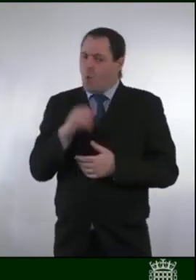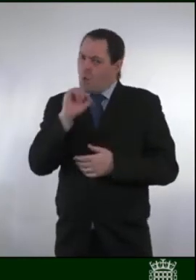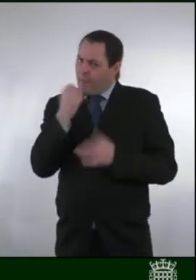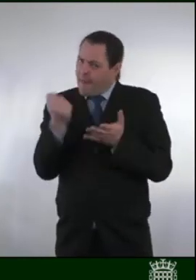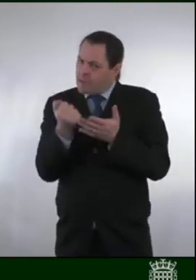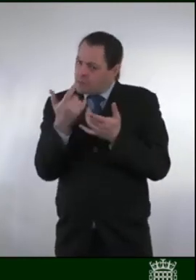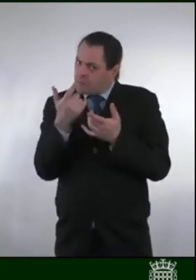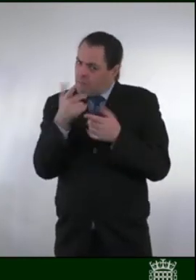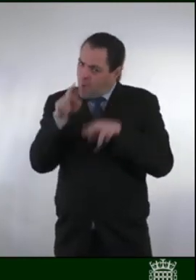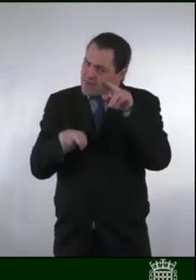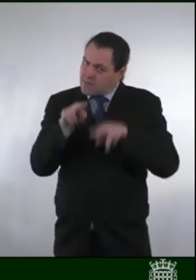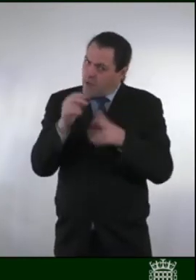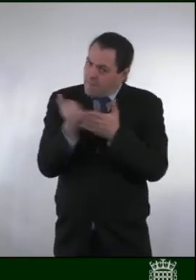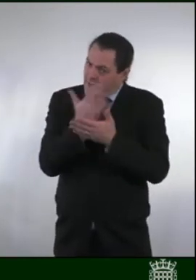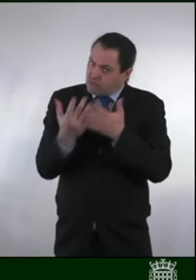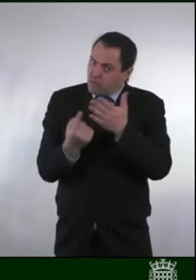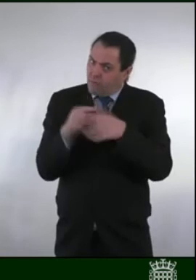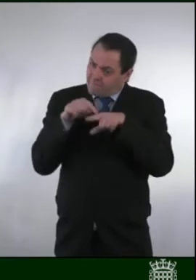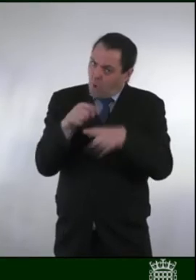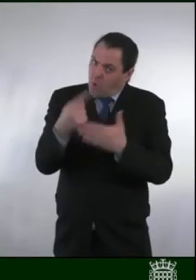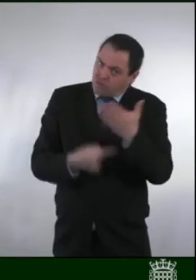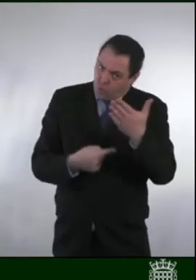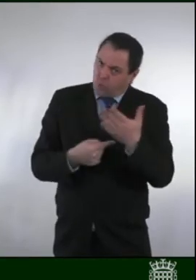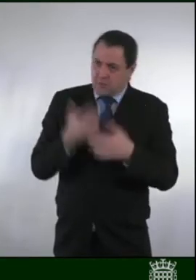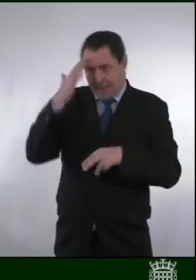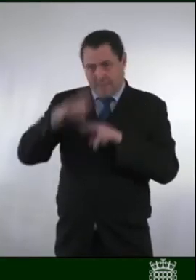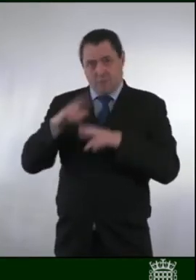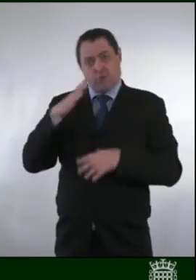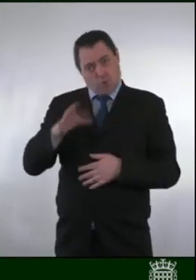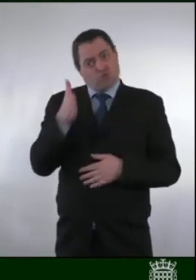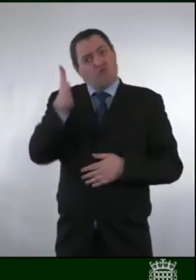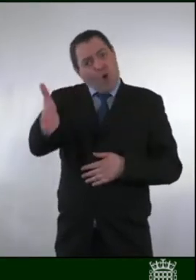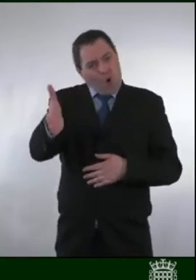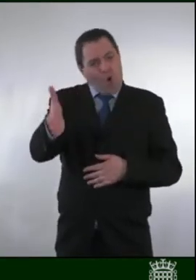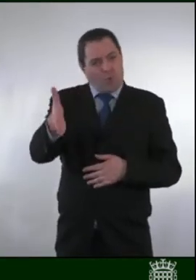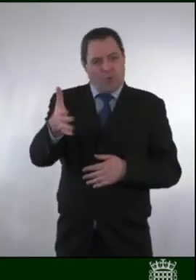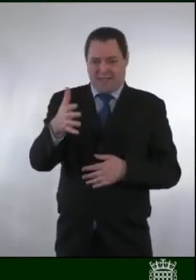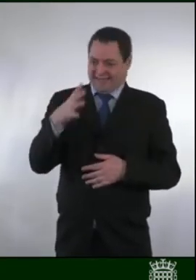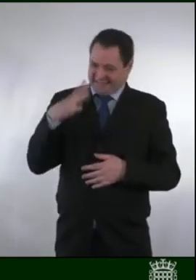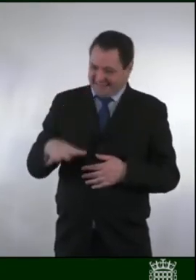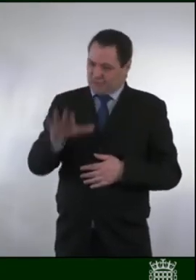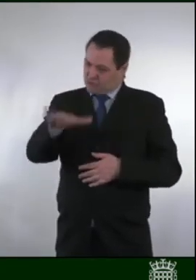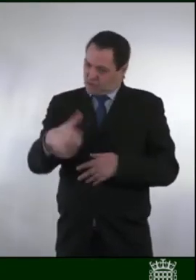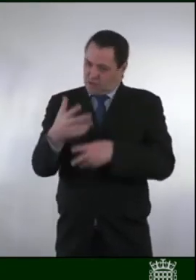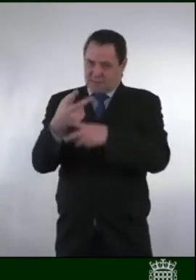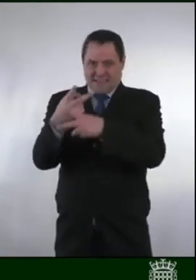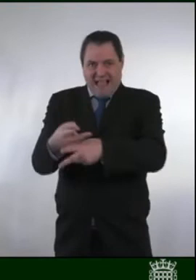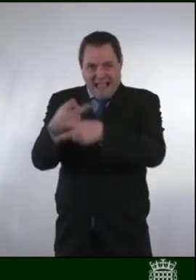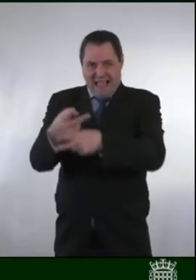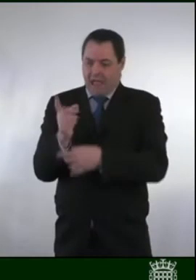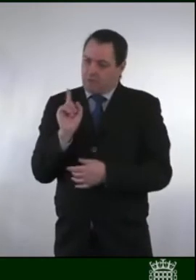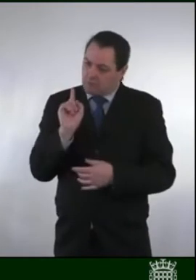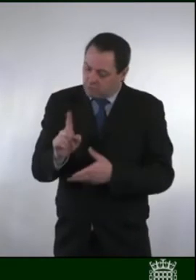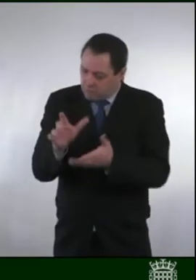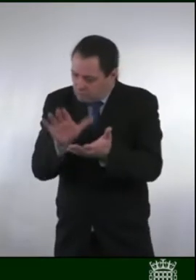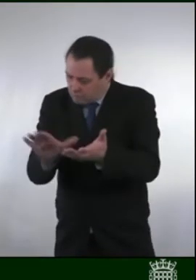And can he reassure parents once and for all that we know that they are integral to their child's care in hospital and they are not just visitors? Prime